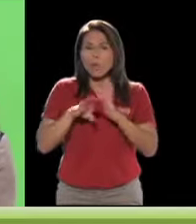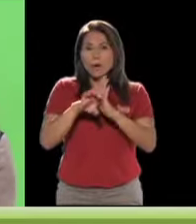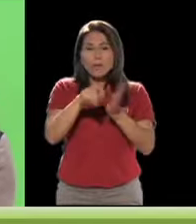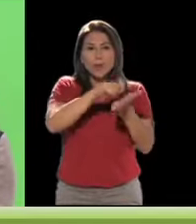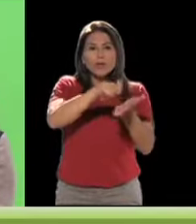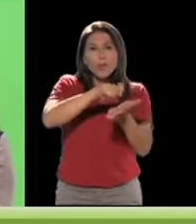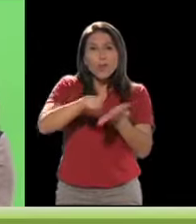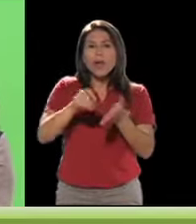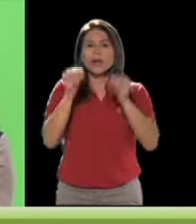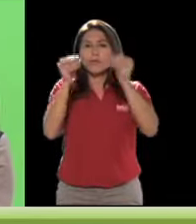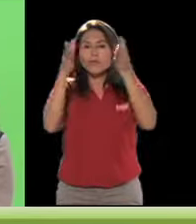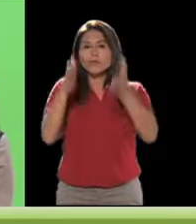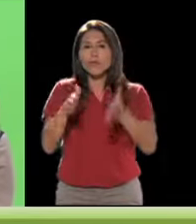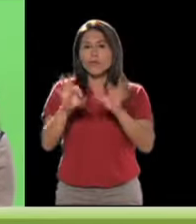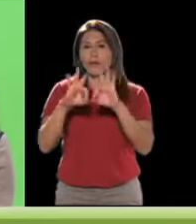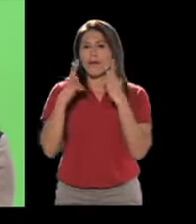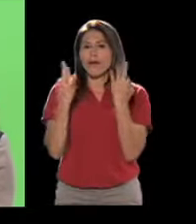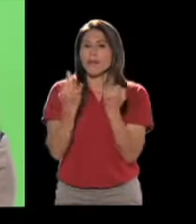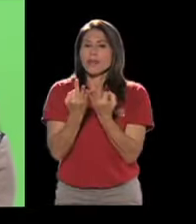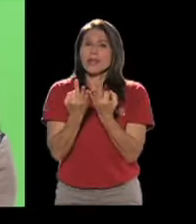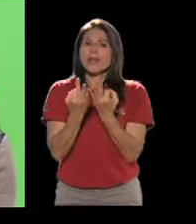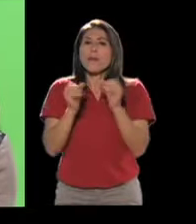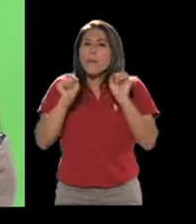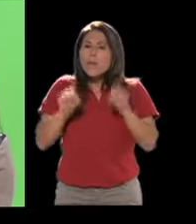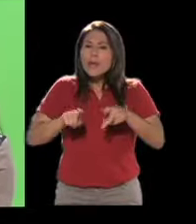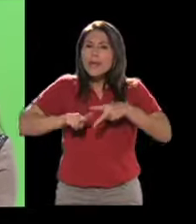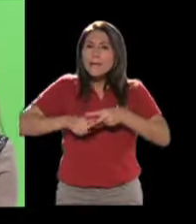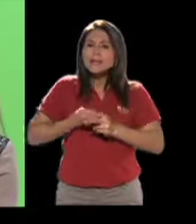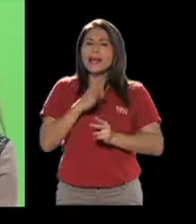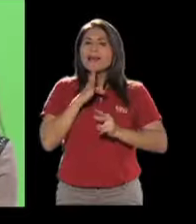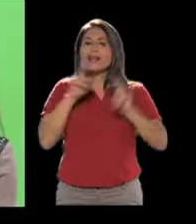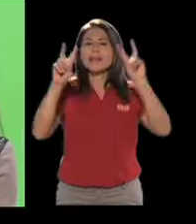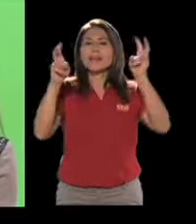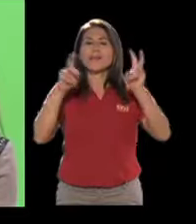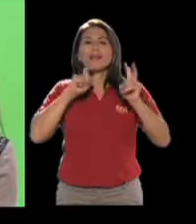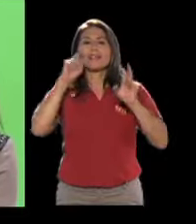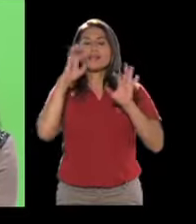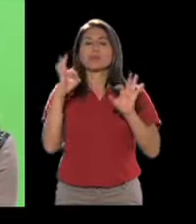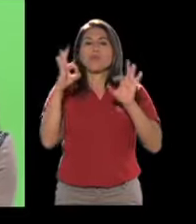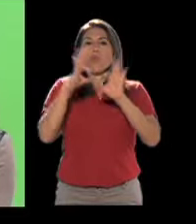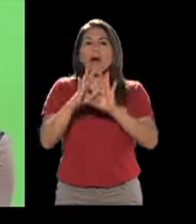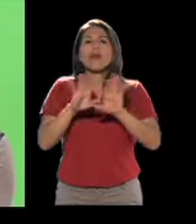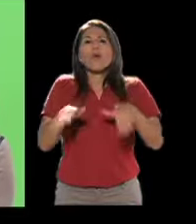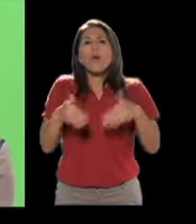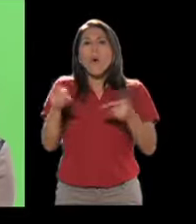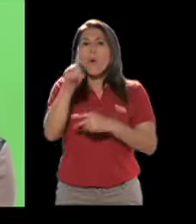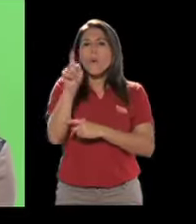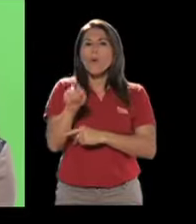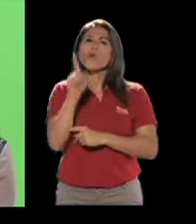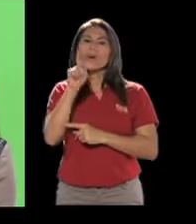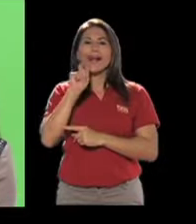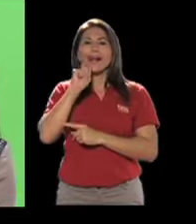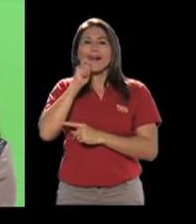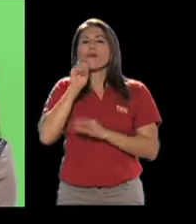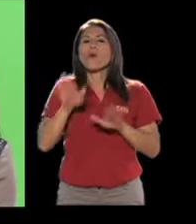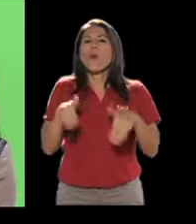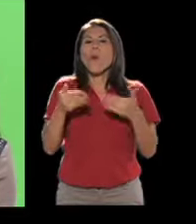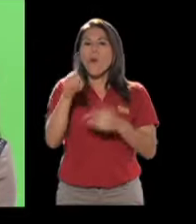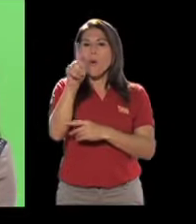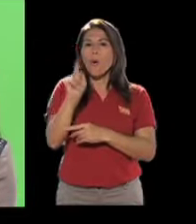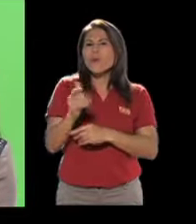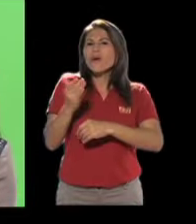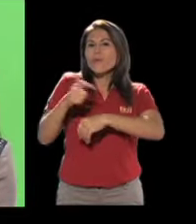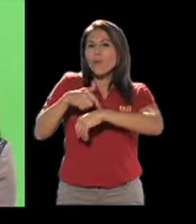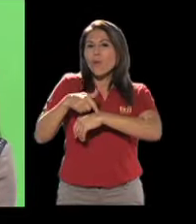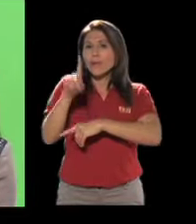las this familias so puedan that empezar una parents clave and para el inicio de teachers este to proceso start talking de educación and sexual? working in this process about sexual education?